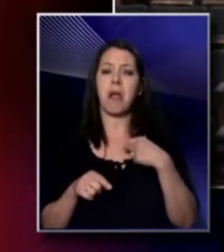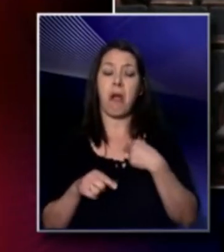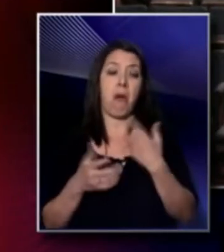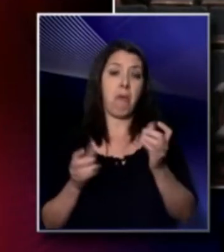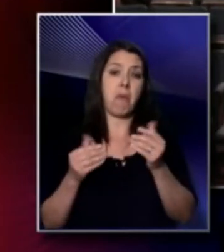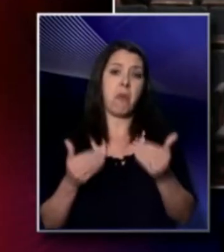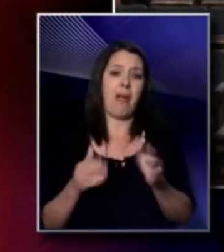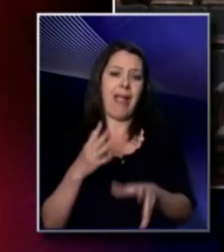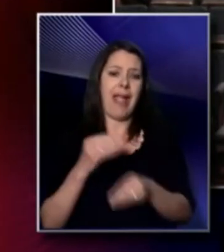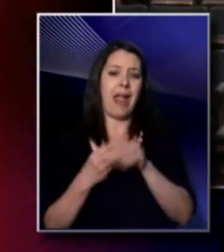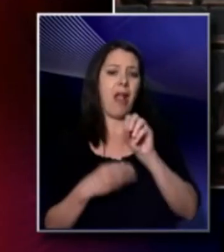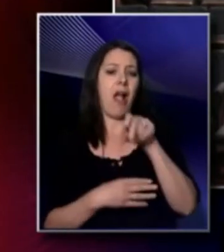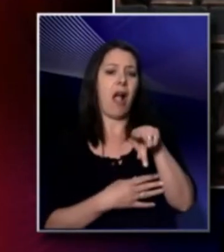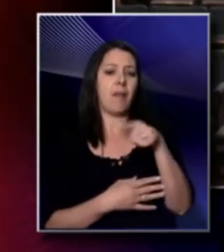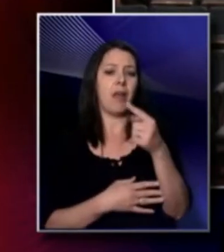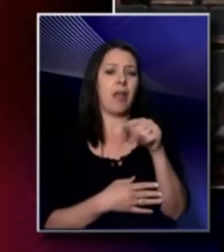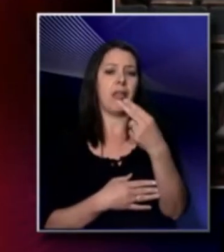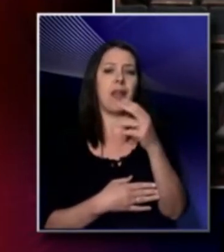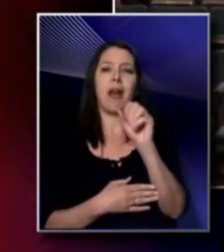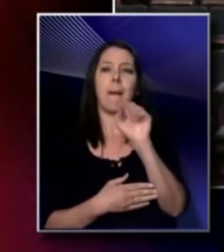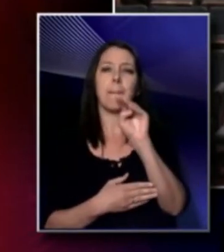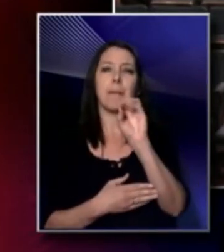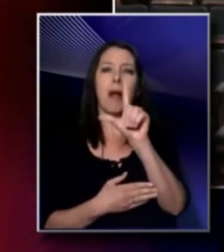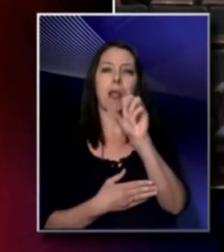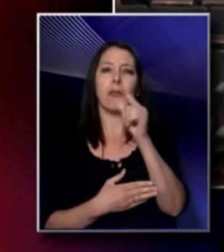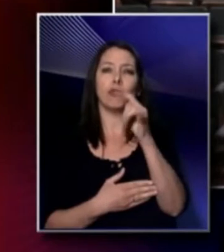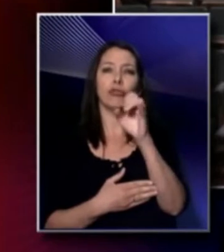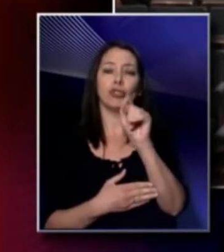adding ophthalmologist or psychiatrist.